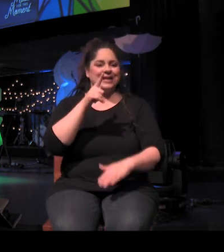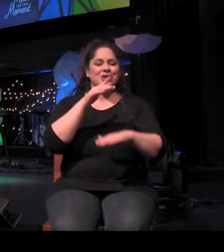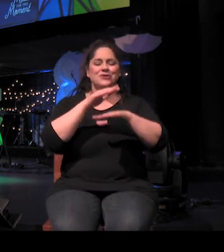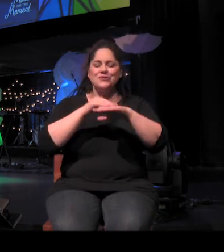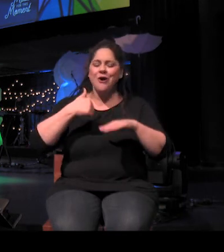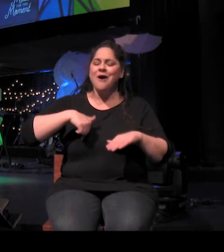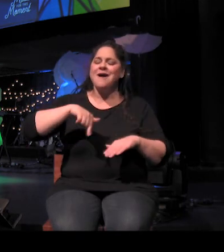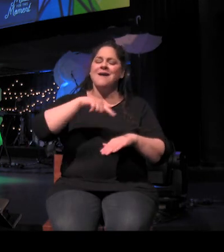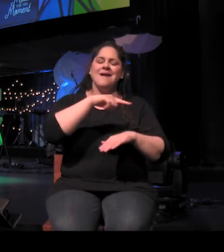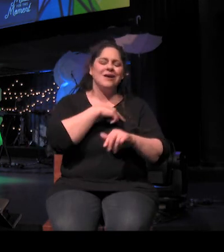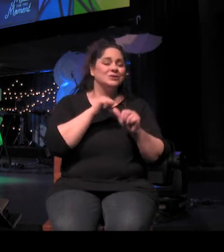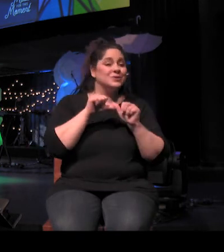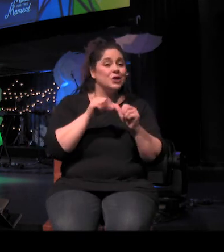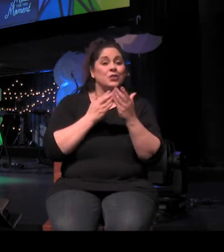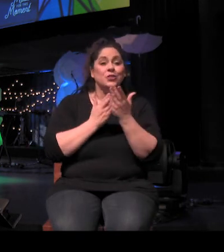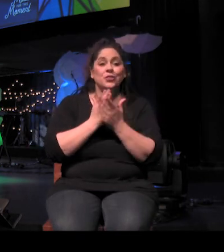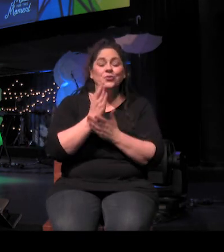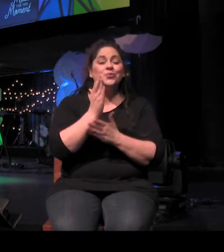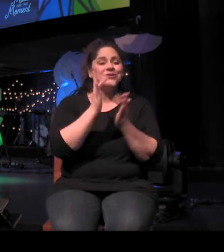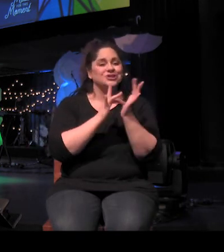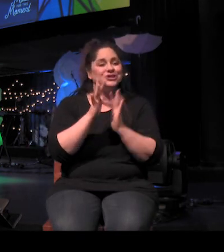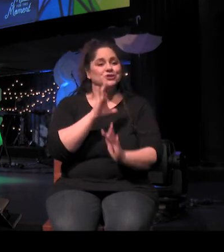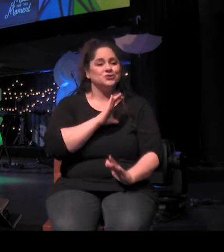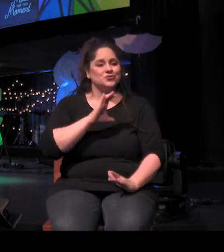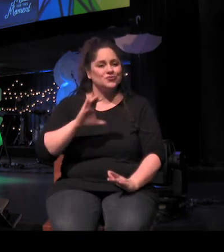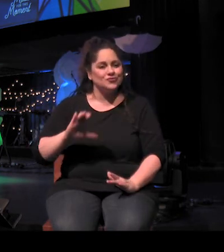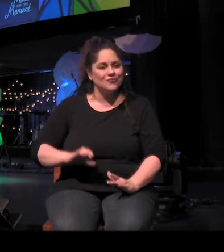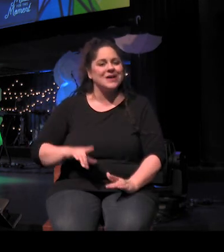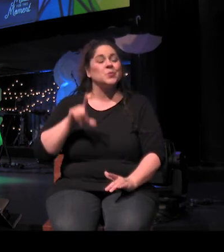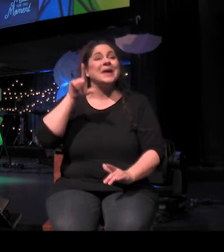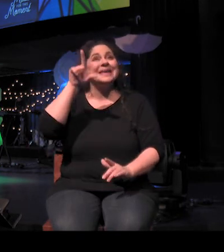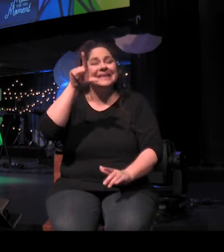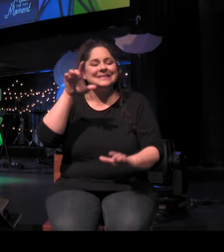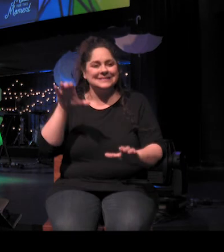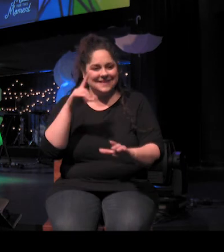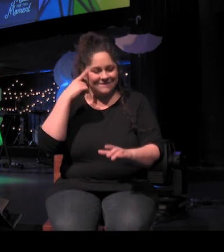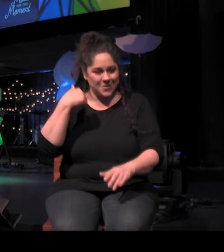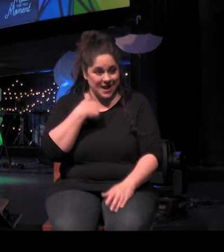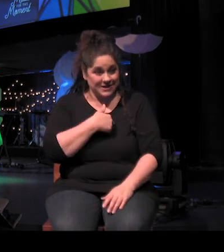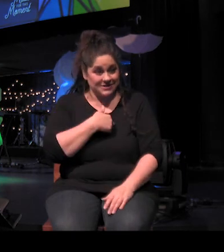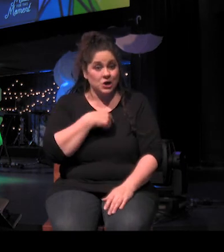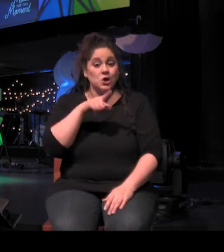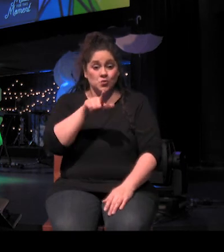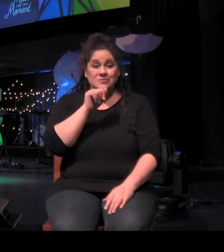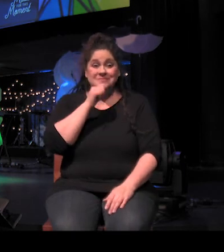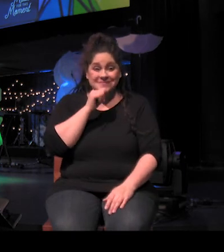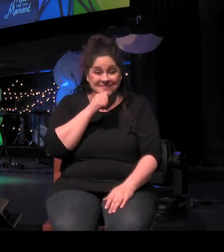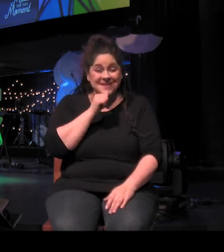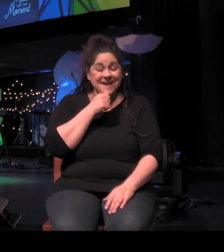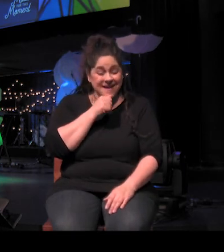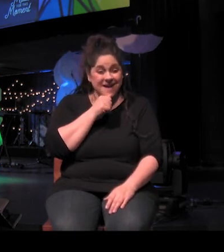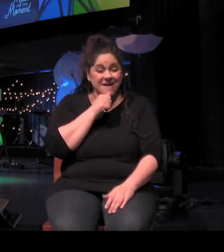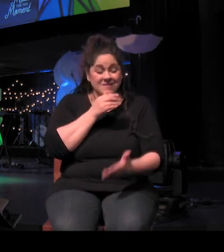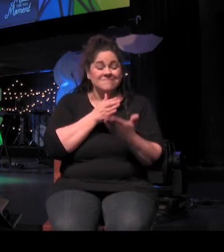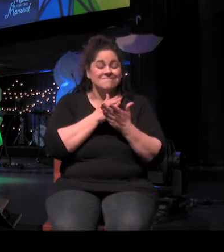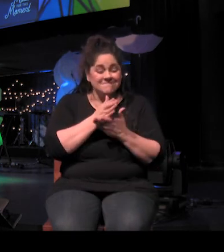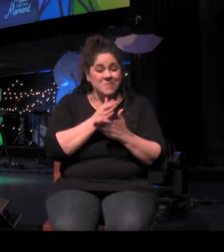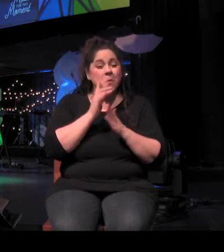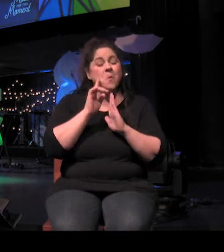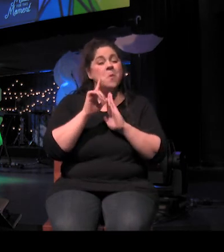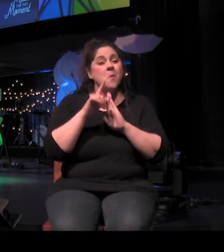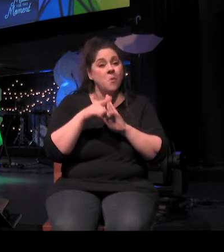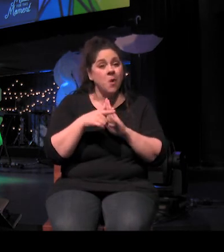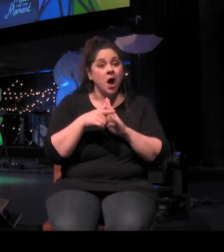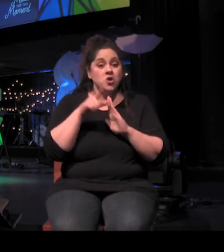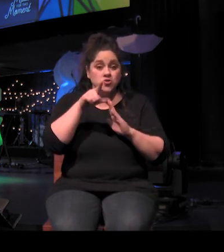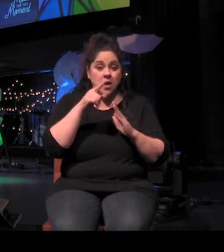Christ Jesus, through what Christ Jesus has done. So after you suffered a little while, not because you have to go through suffering in order to